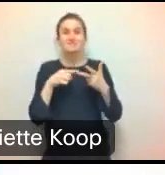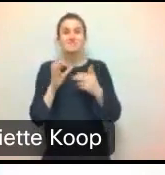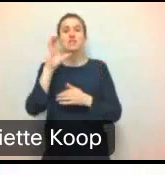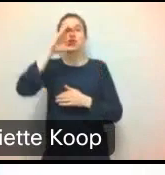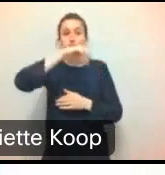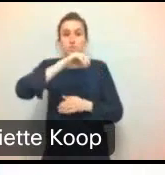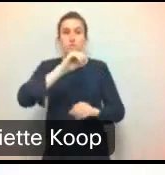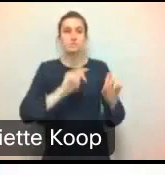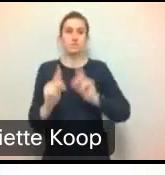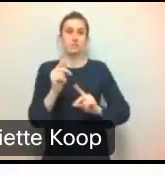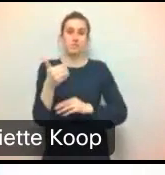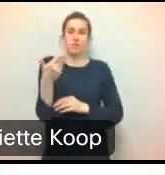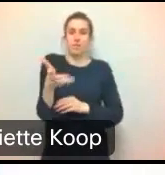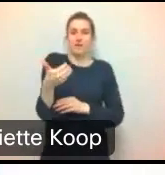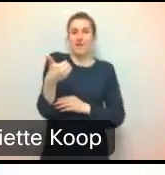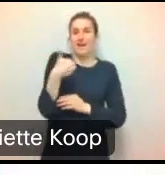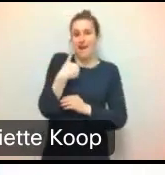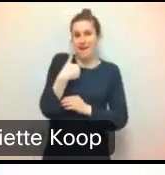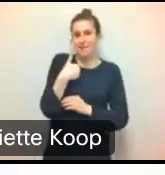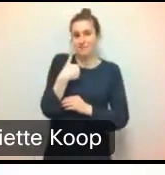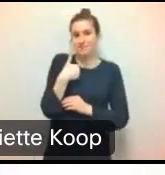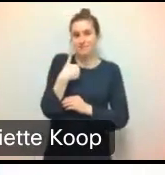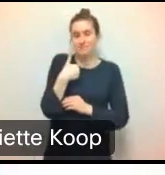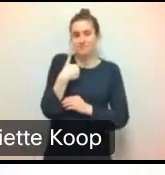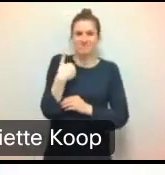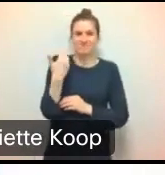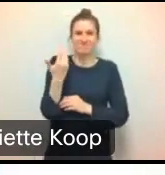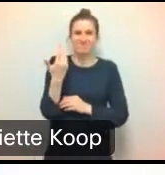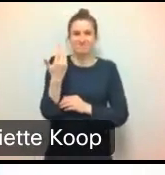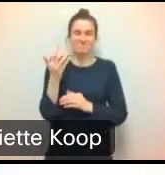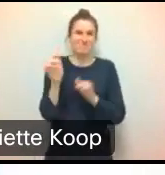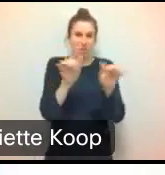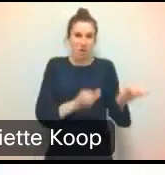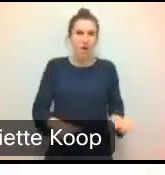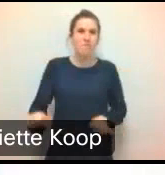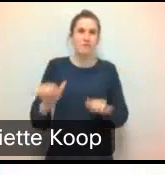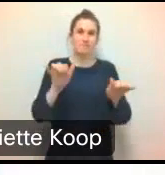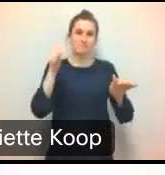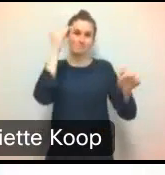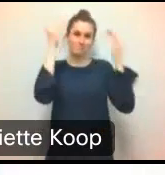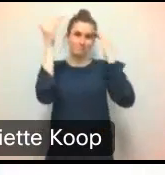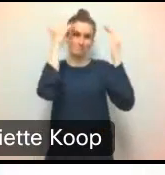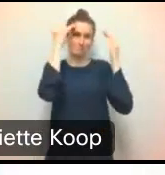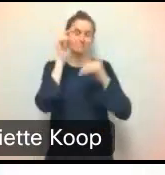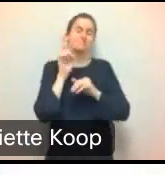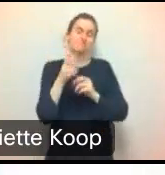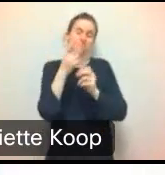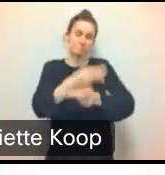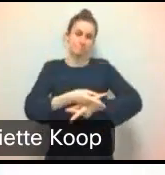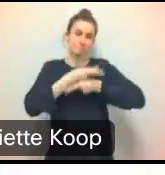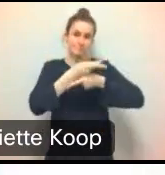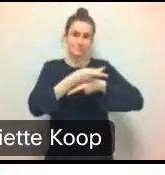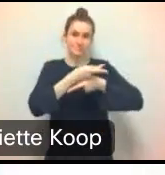knowledge, that people know how to search for information. So again, we have to be careful and not